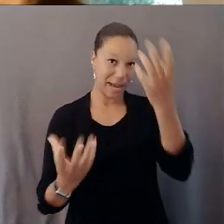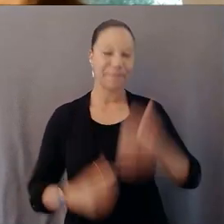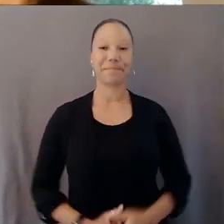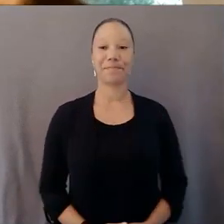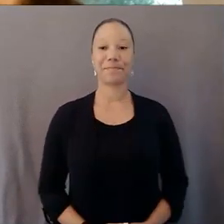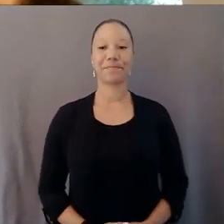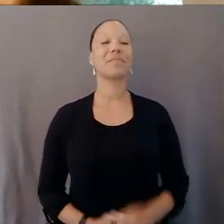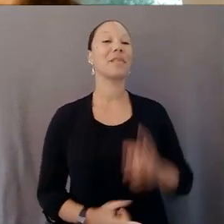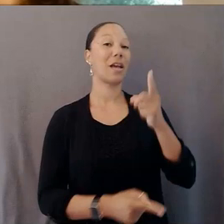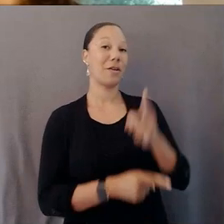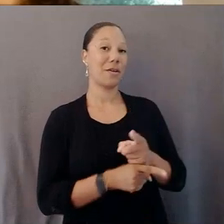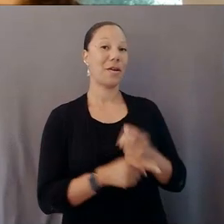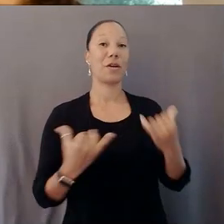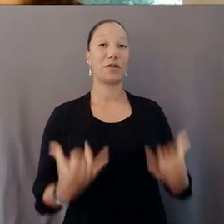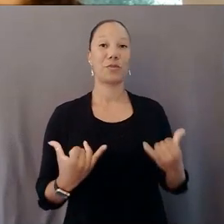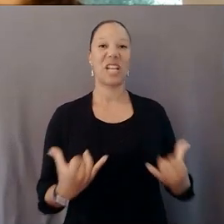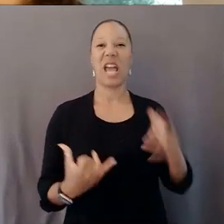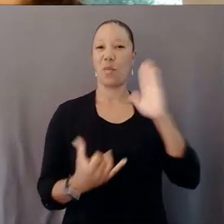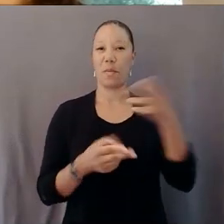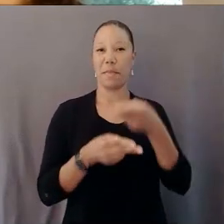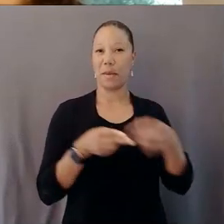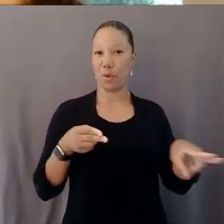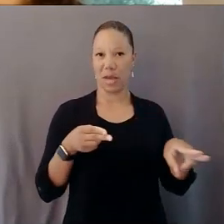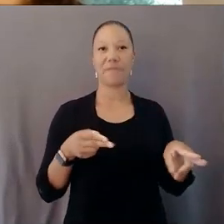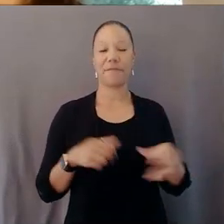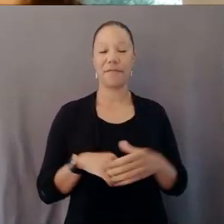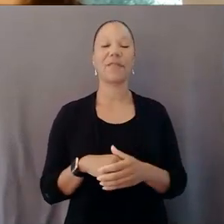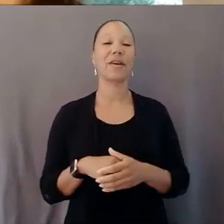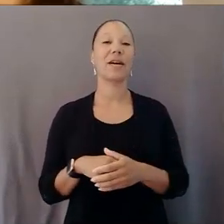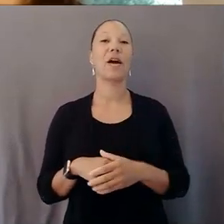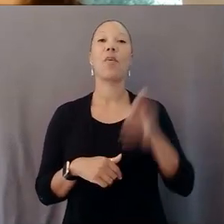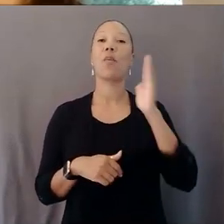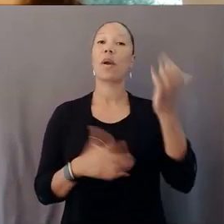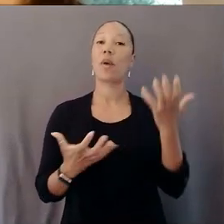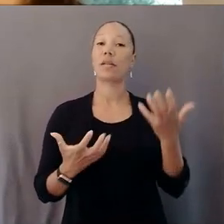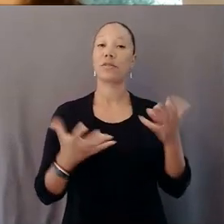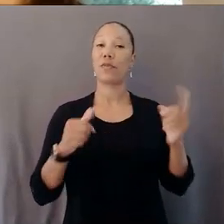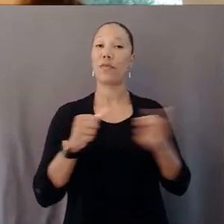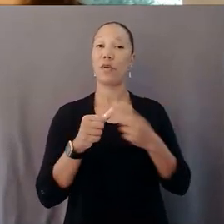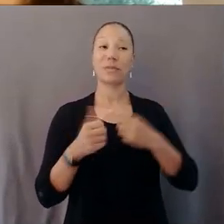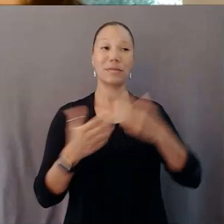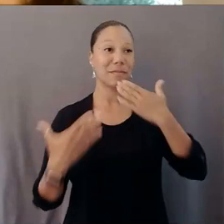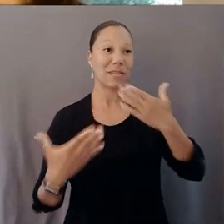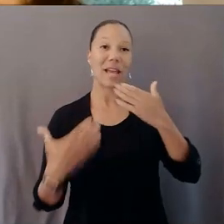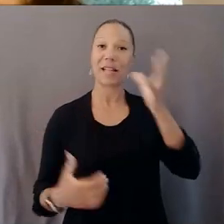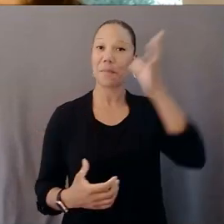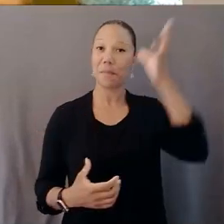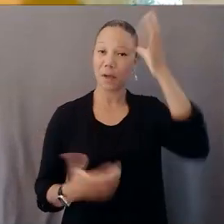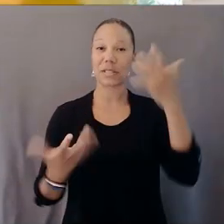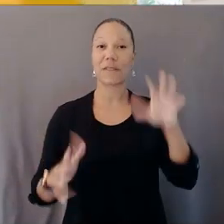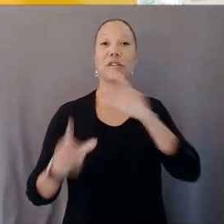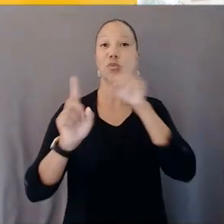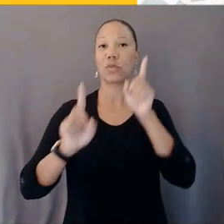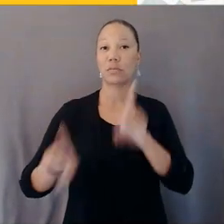Yeah, that's right. So today's update will be brief. We want to first start off by thanking all of the parents who have responded to